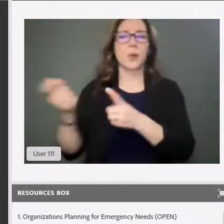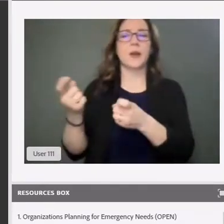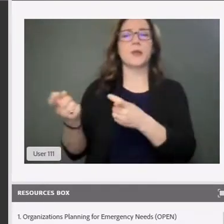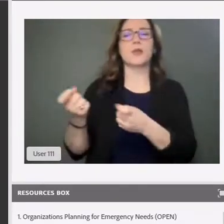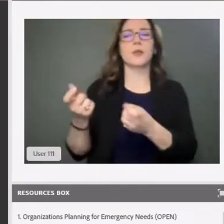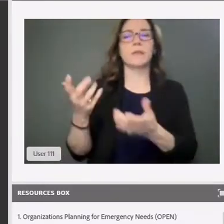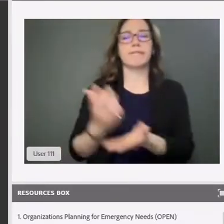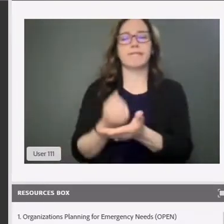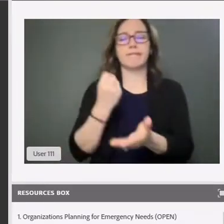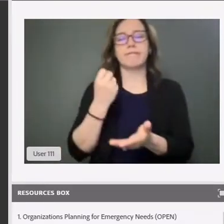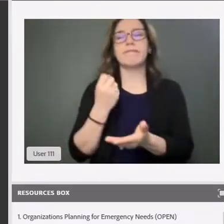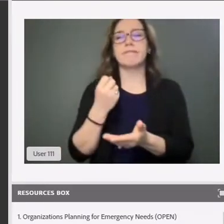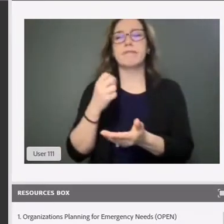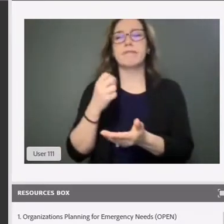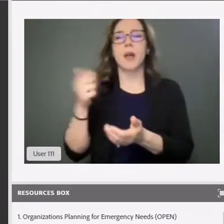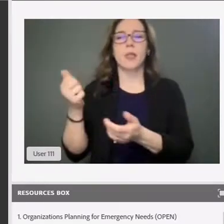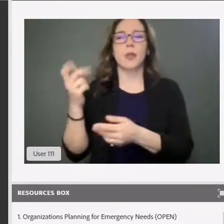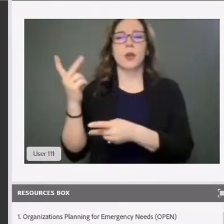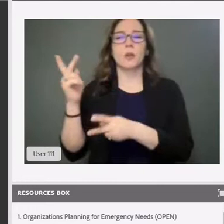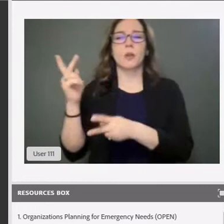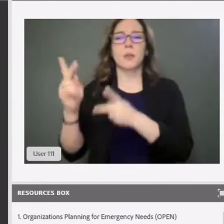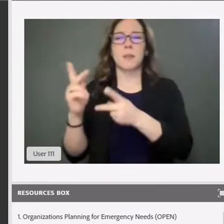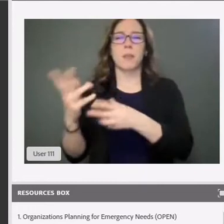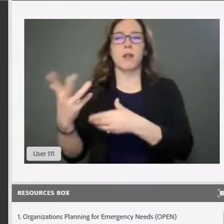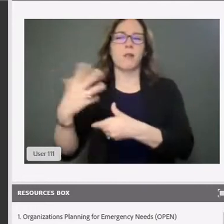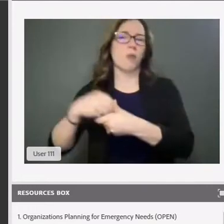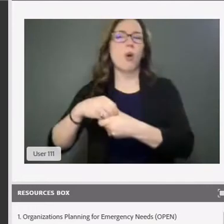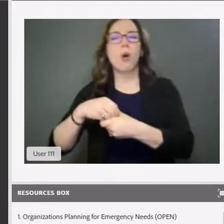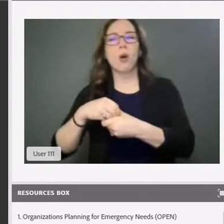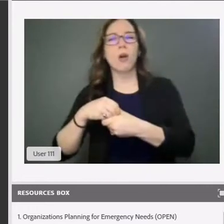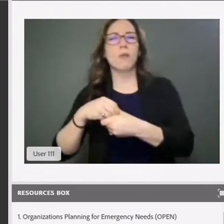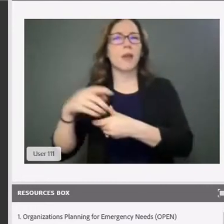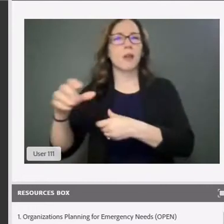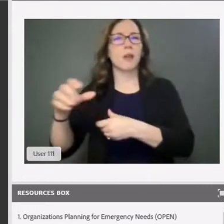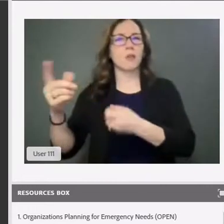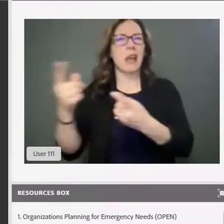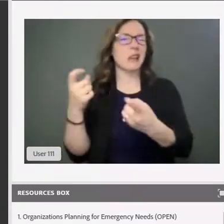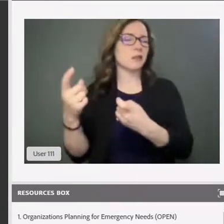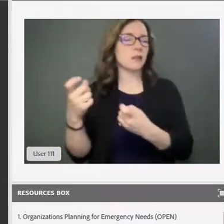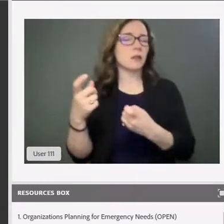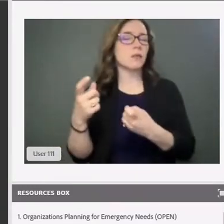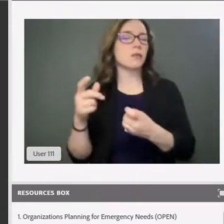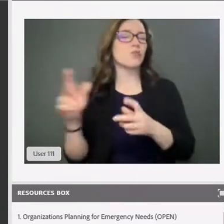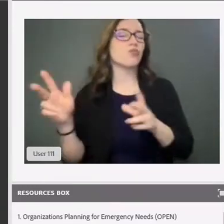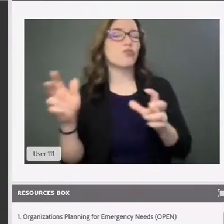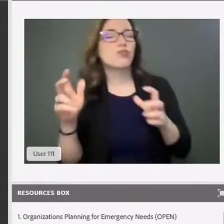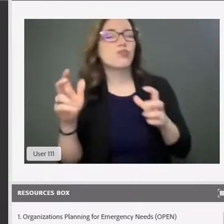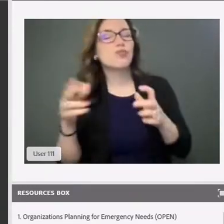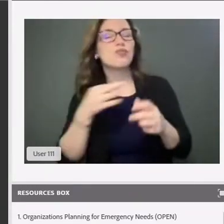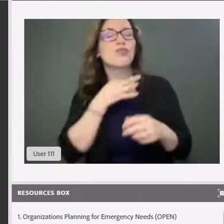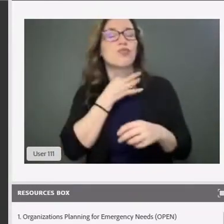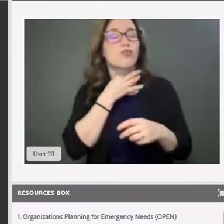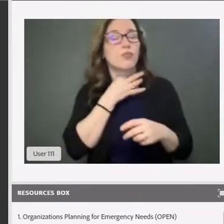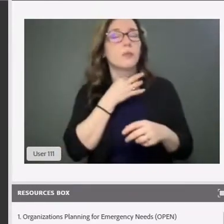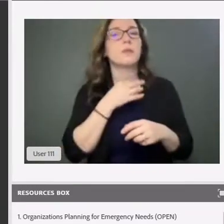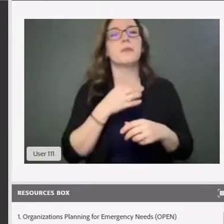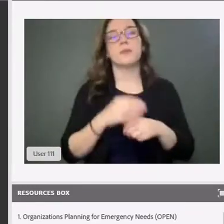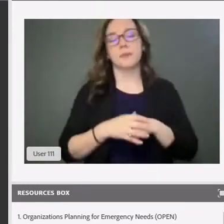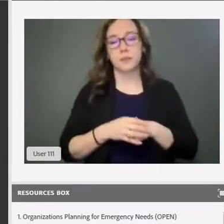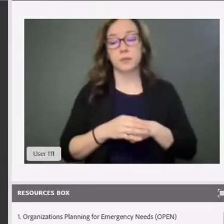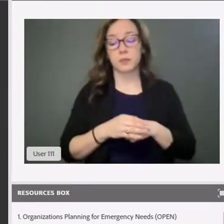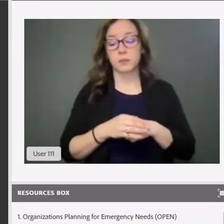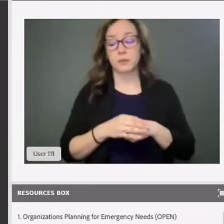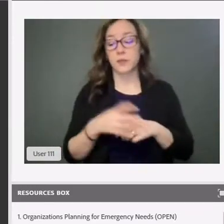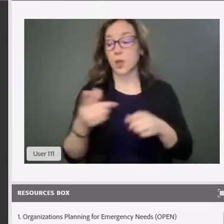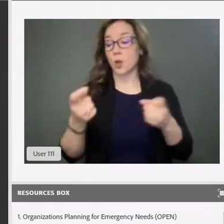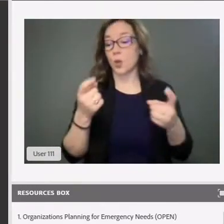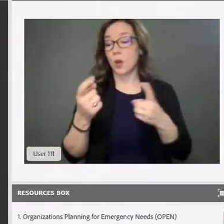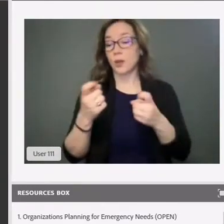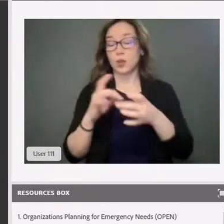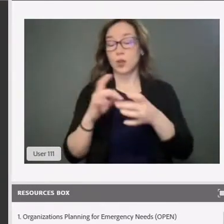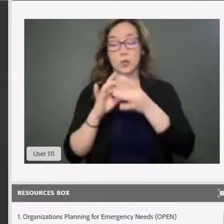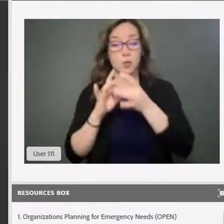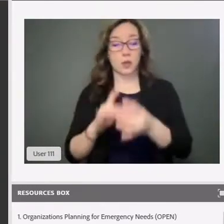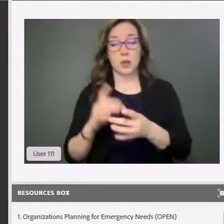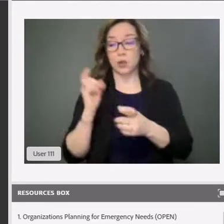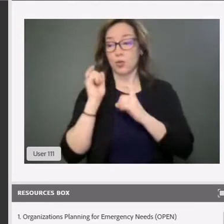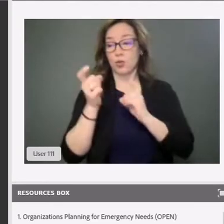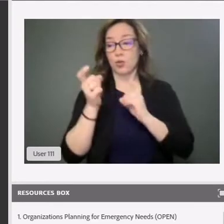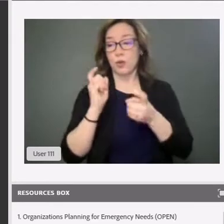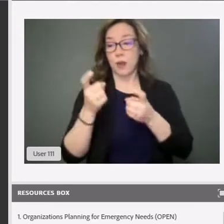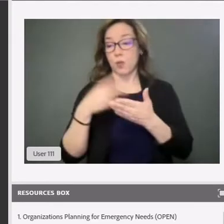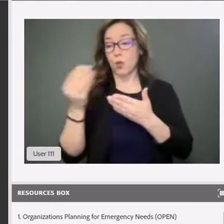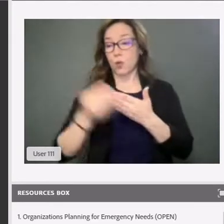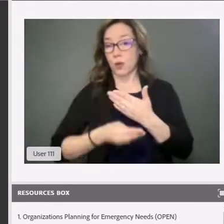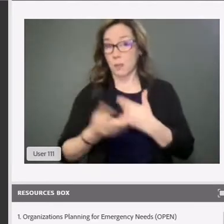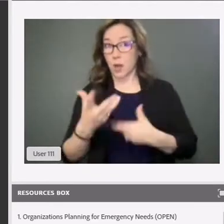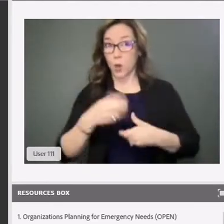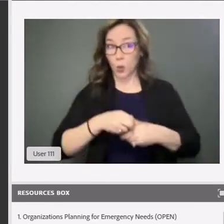that other stakeholders and applicants are asking. And of course, if you have any questions about any of our grant programs,